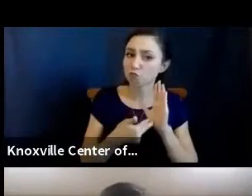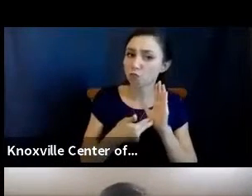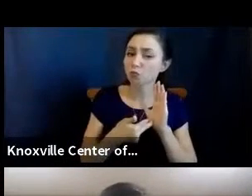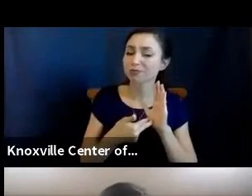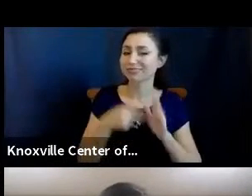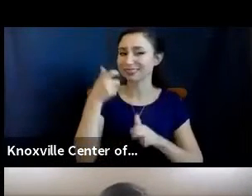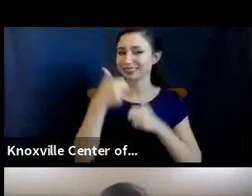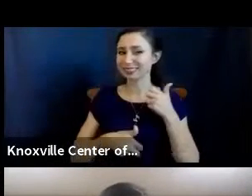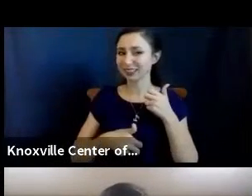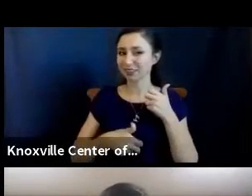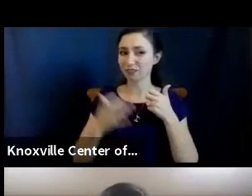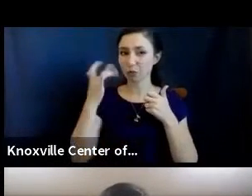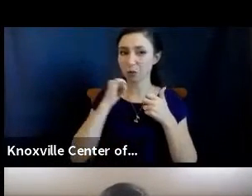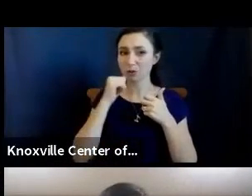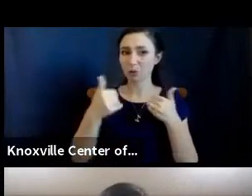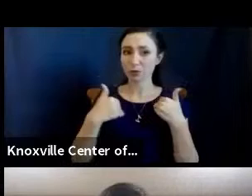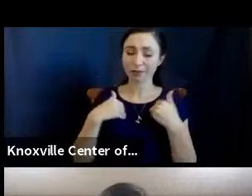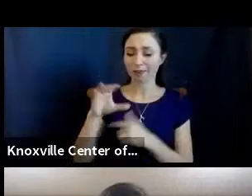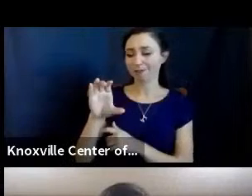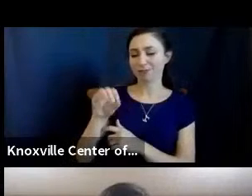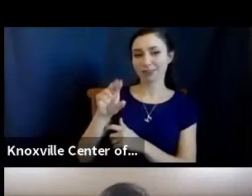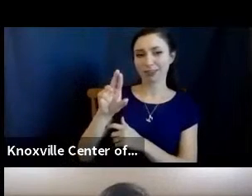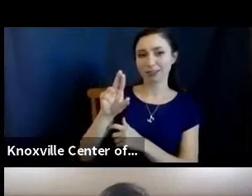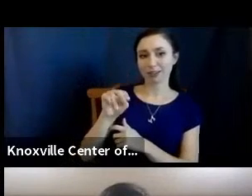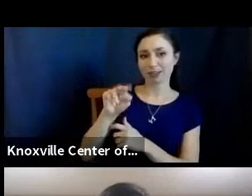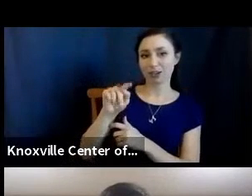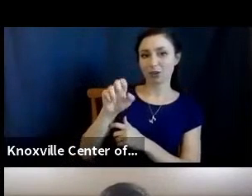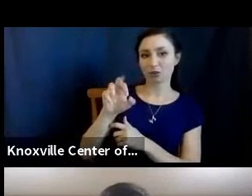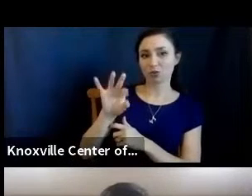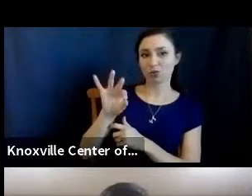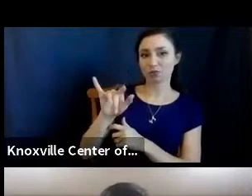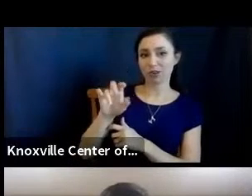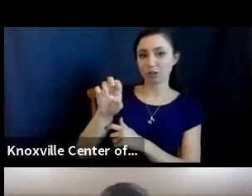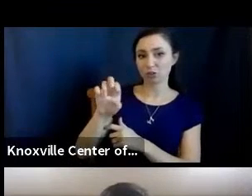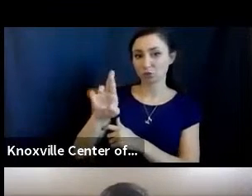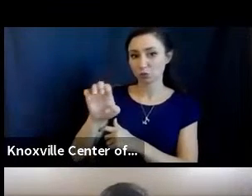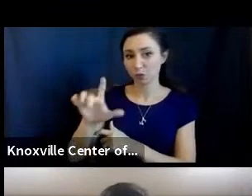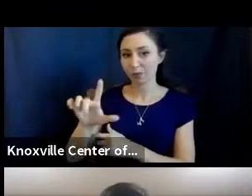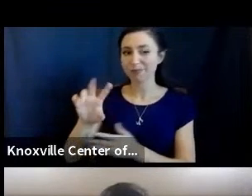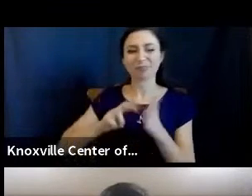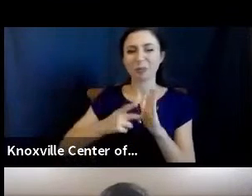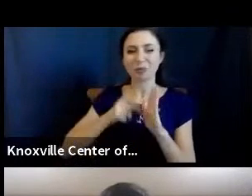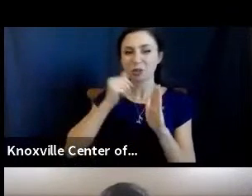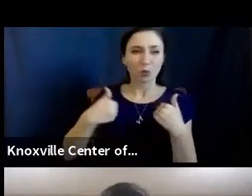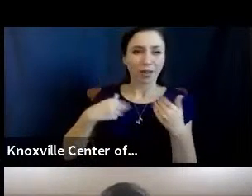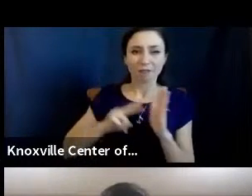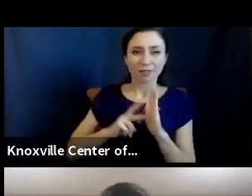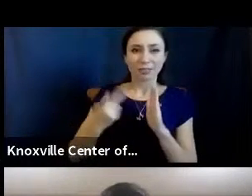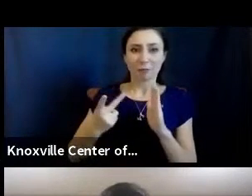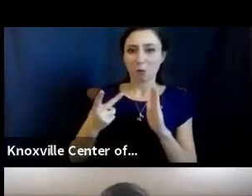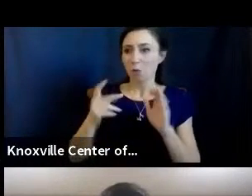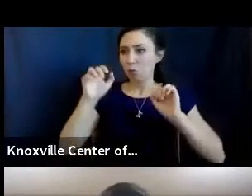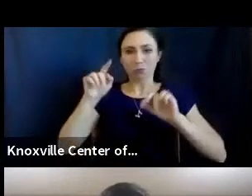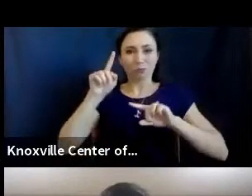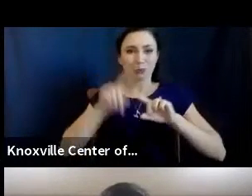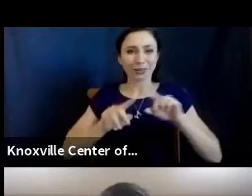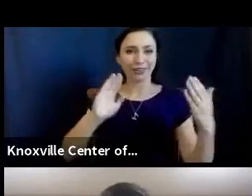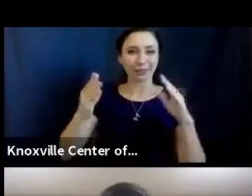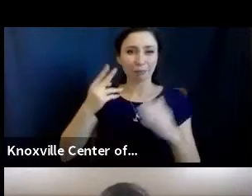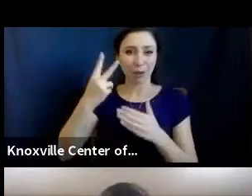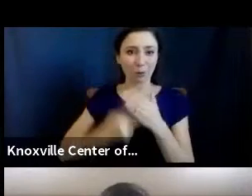as a counterfactual Knoxville, some doppel Knoxville, that's trending along as we would have been in the absence without any regulations at